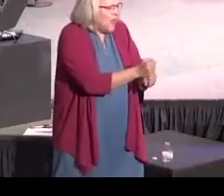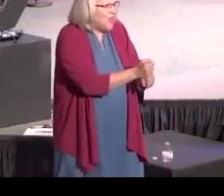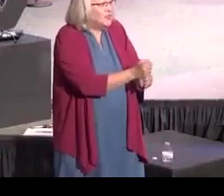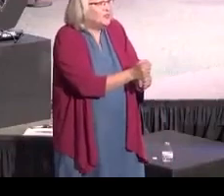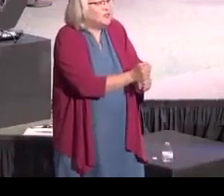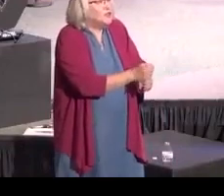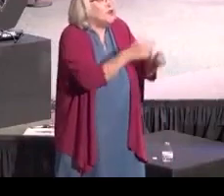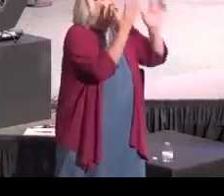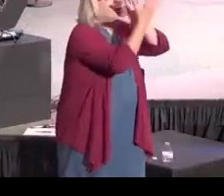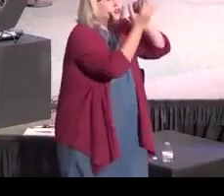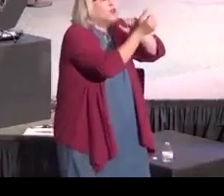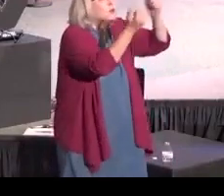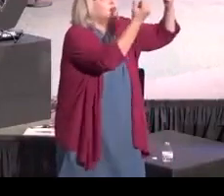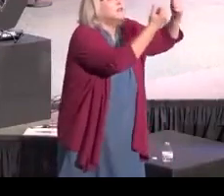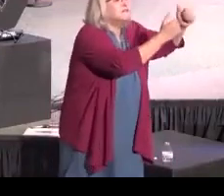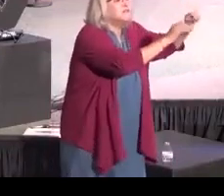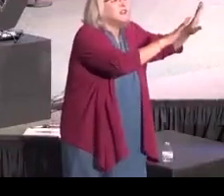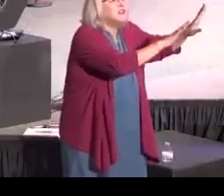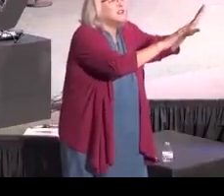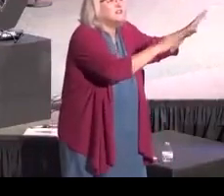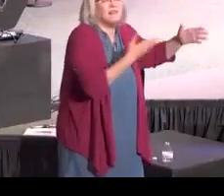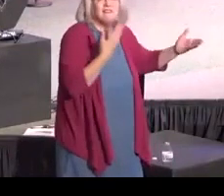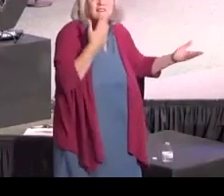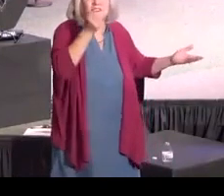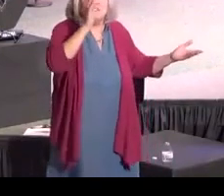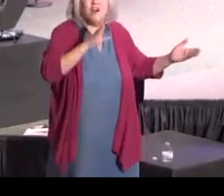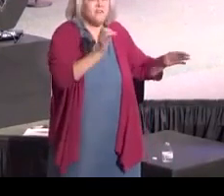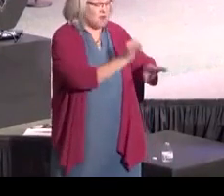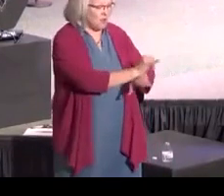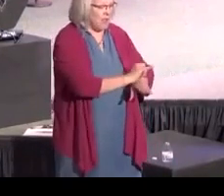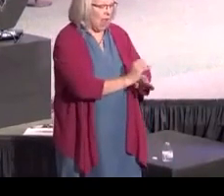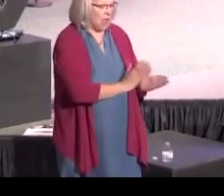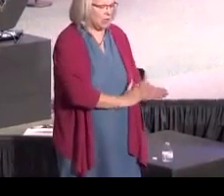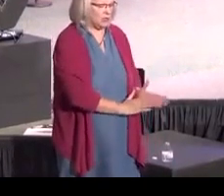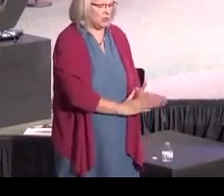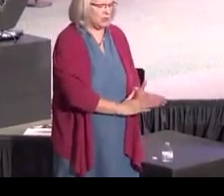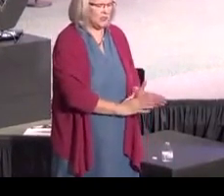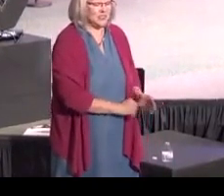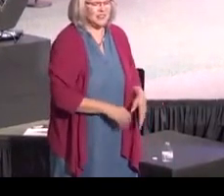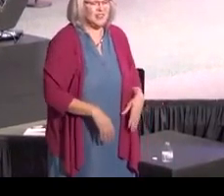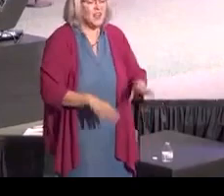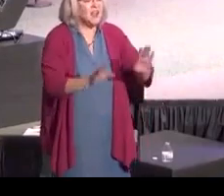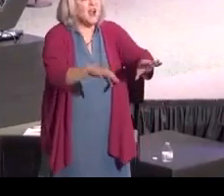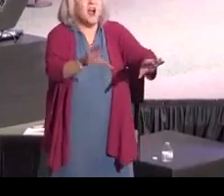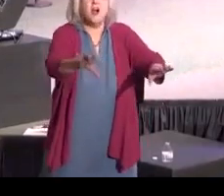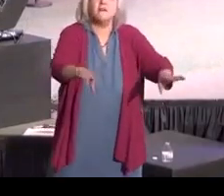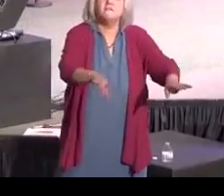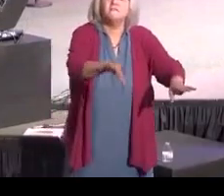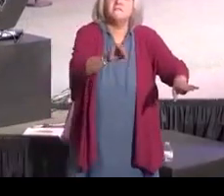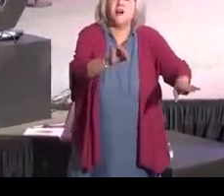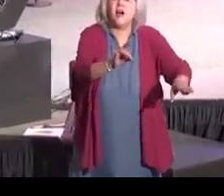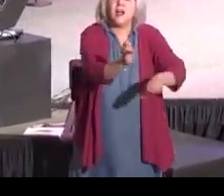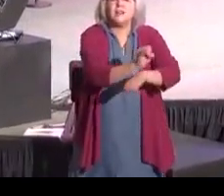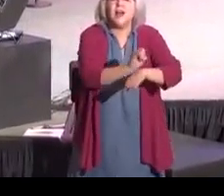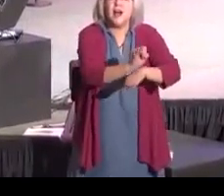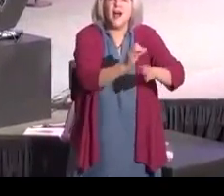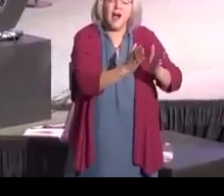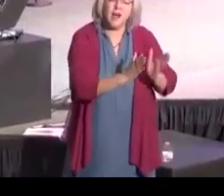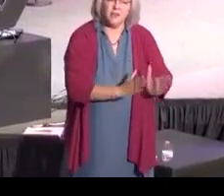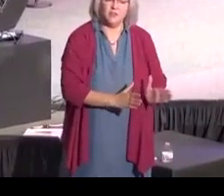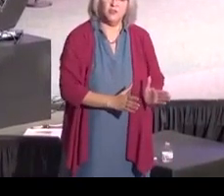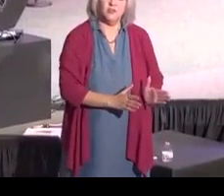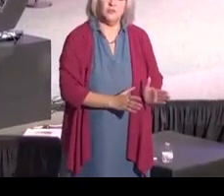over. Thank God for these islanders. Your journey in life will not always be with the people